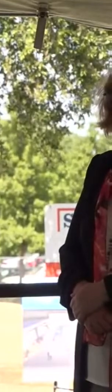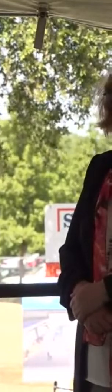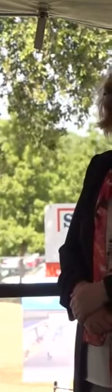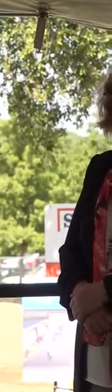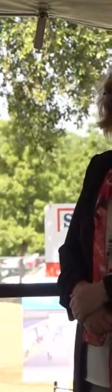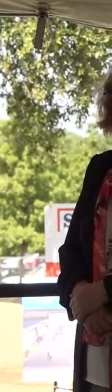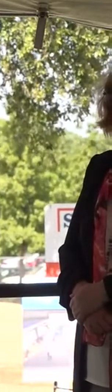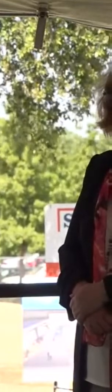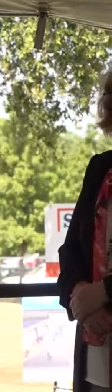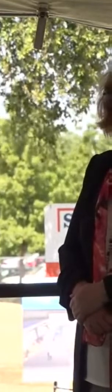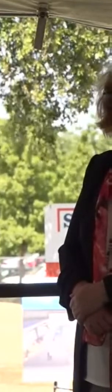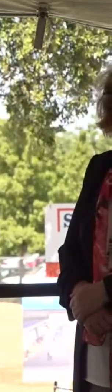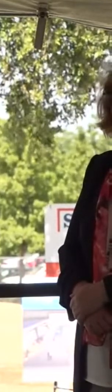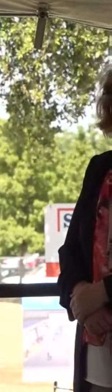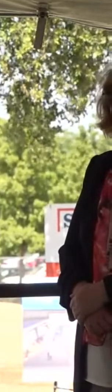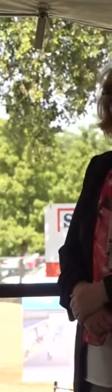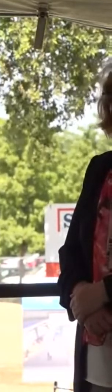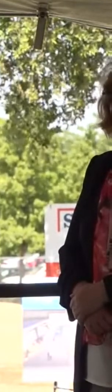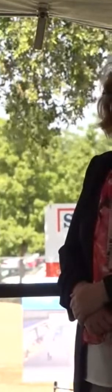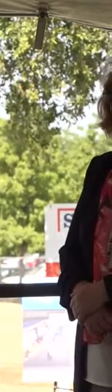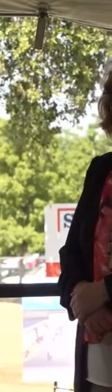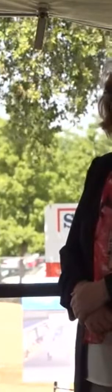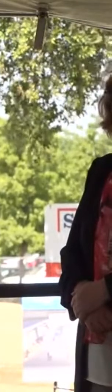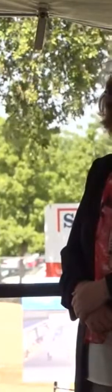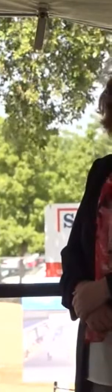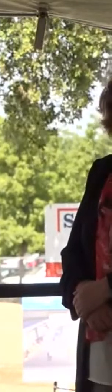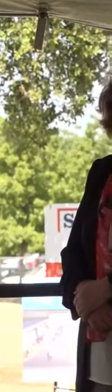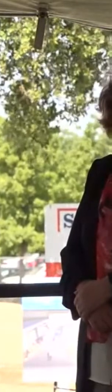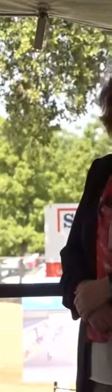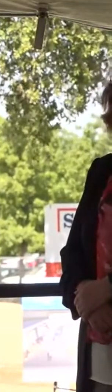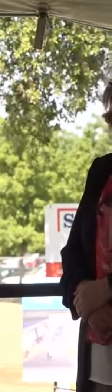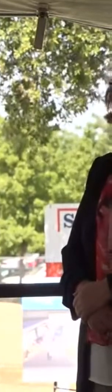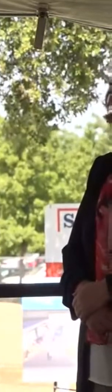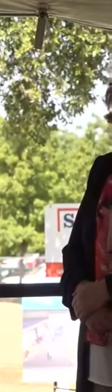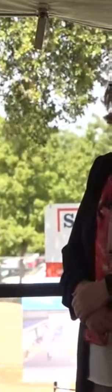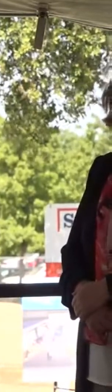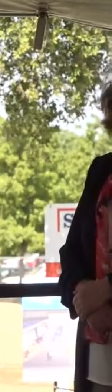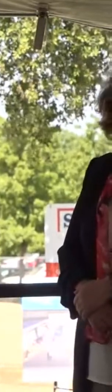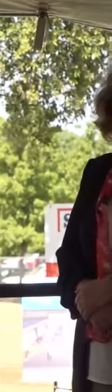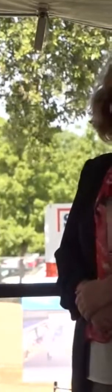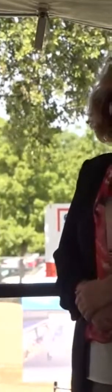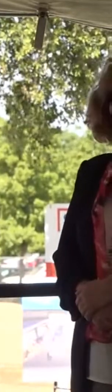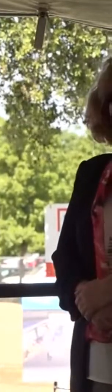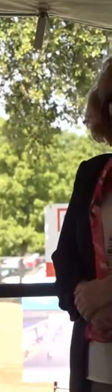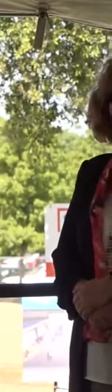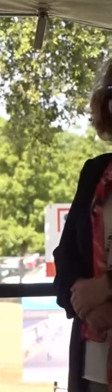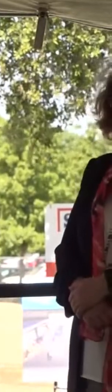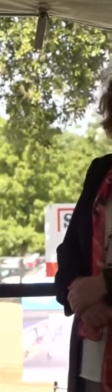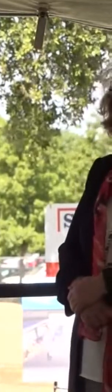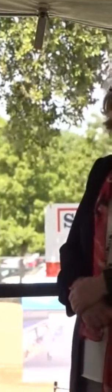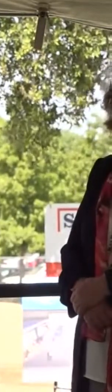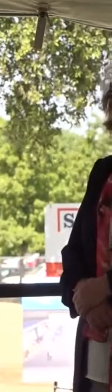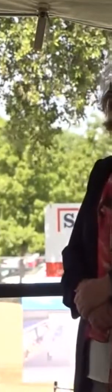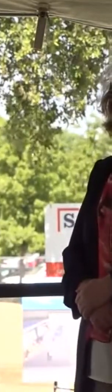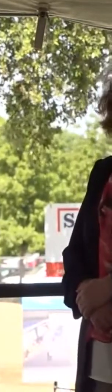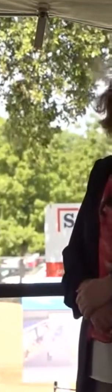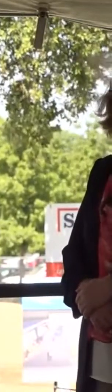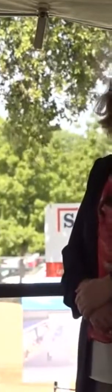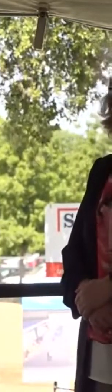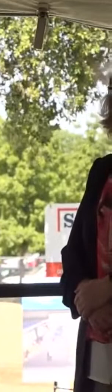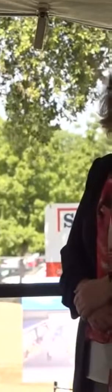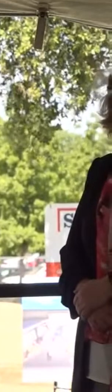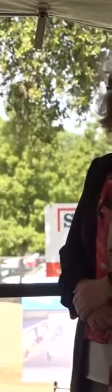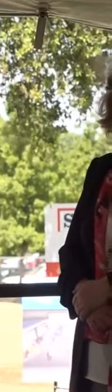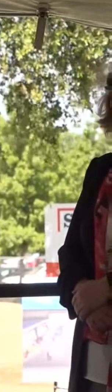in Fresno County. So I promise to have the mayor deliver our proclamation to you. So that way,